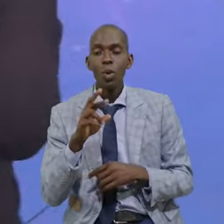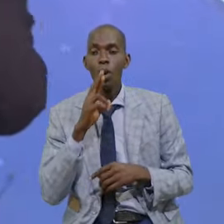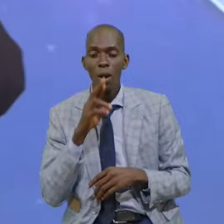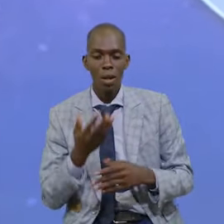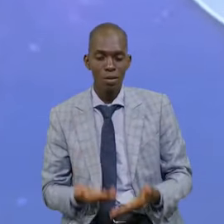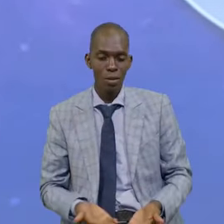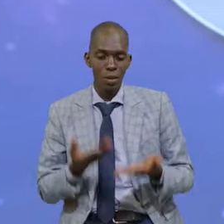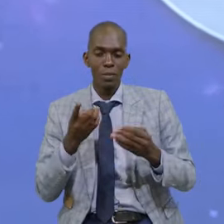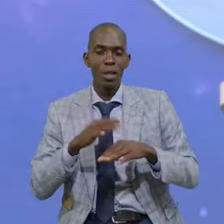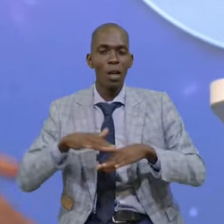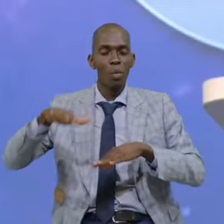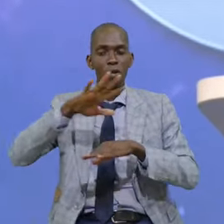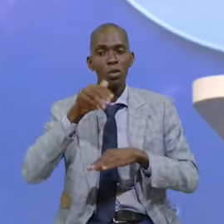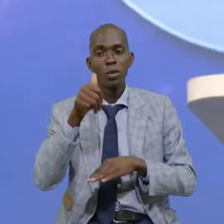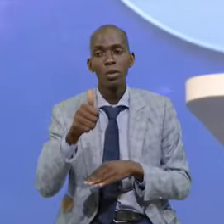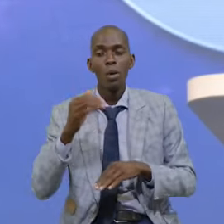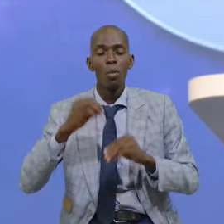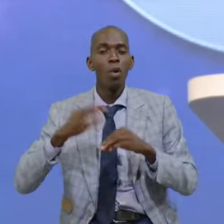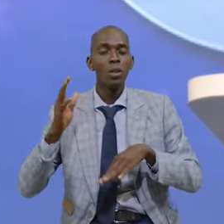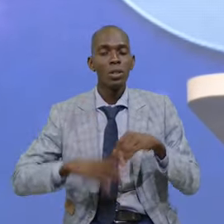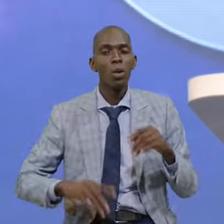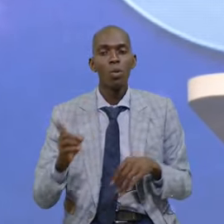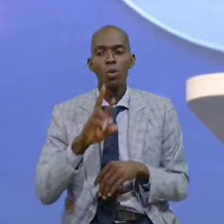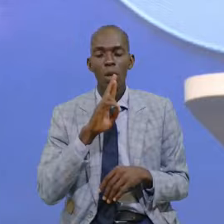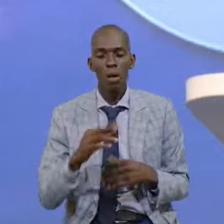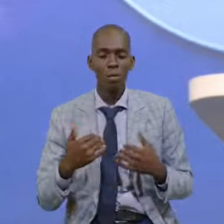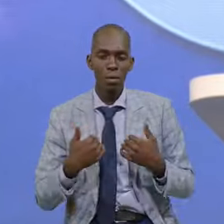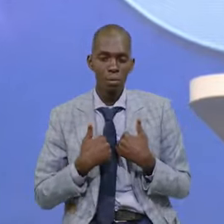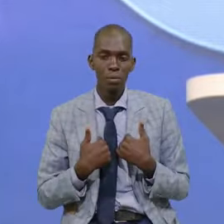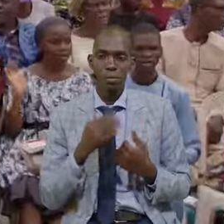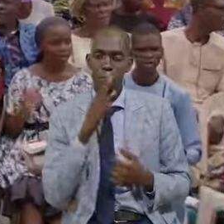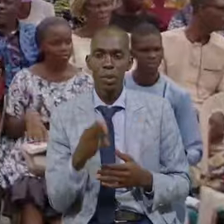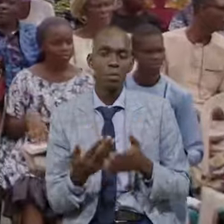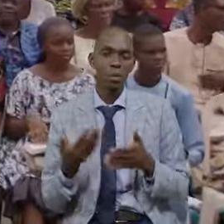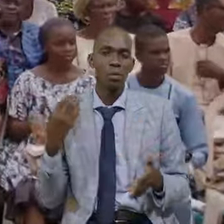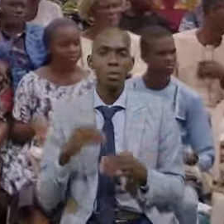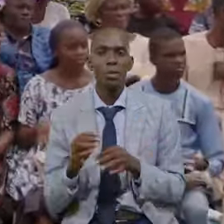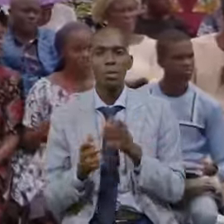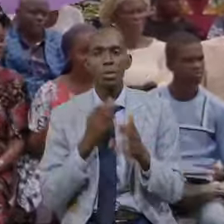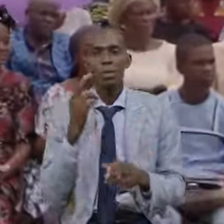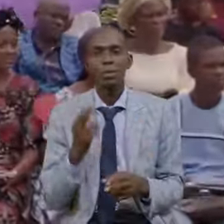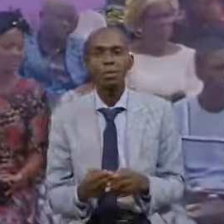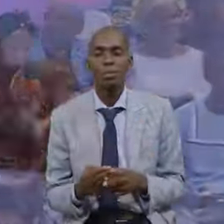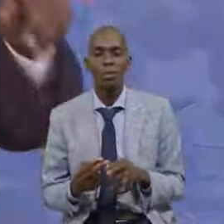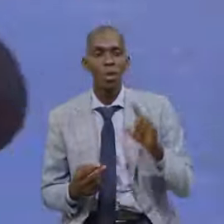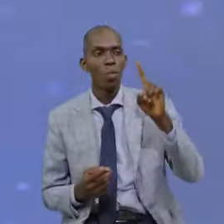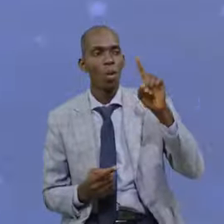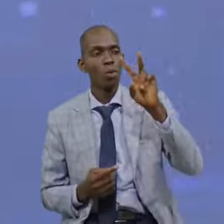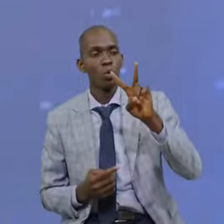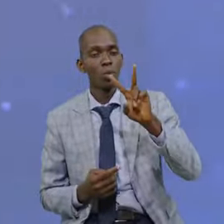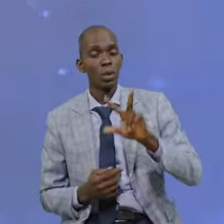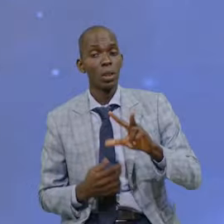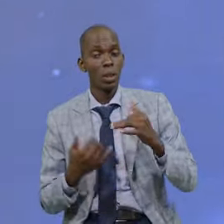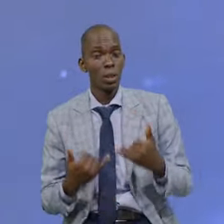ever been, you are lifted in Jesus' name. One, two, three. Number one now.